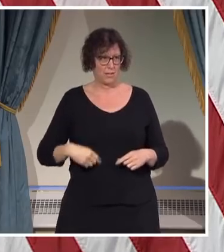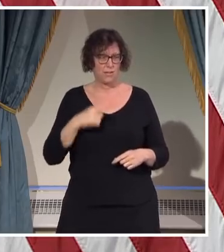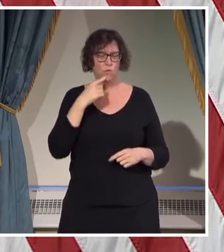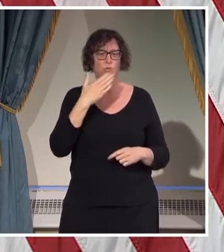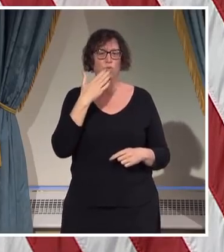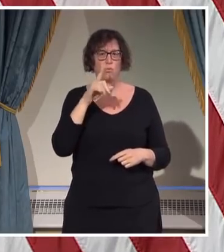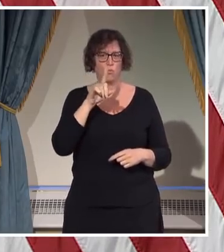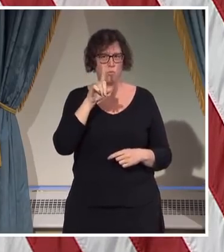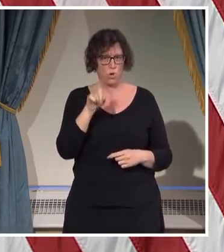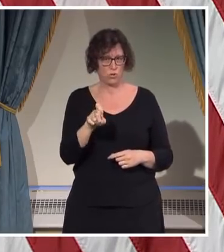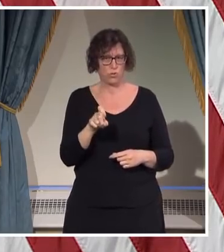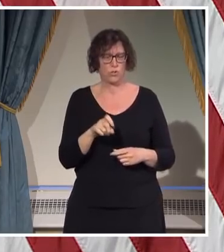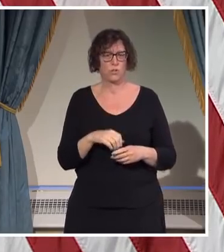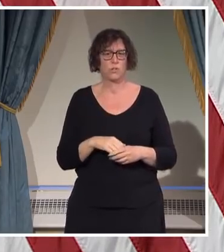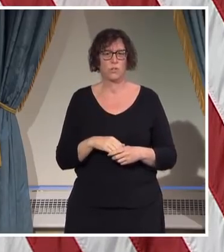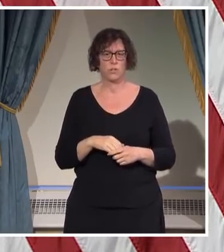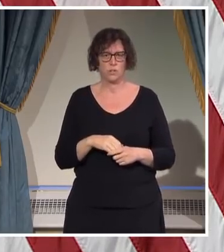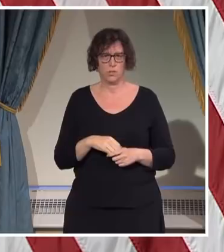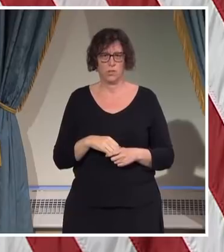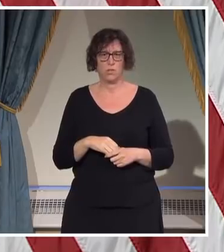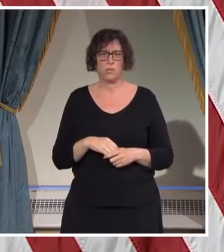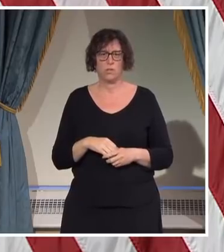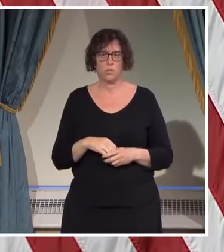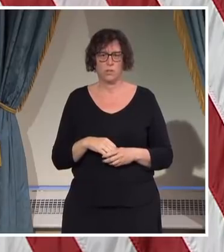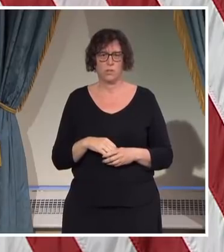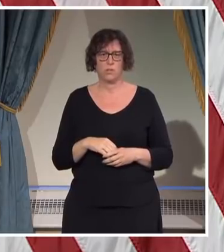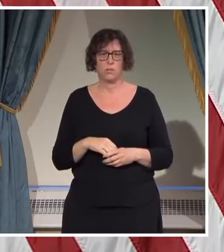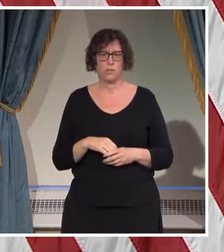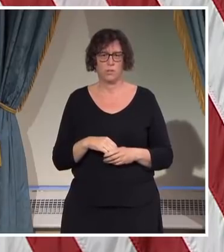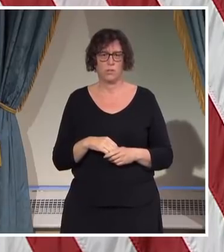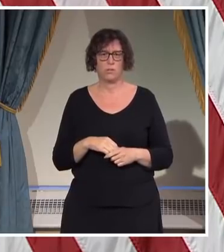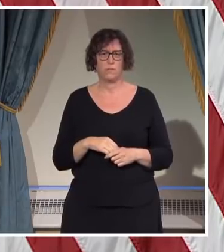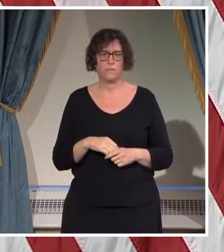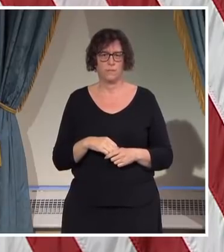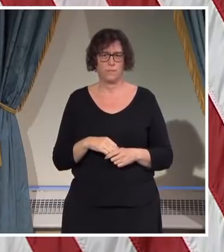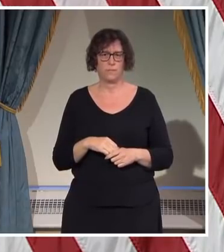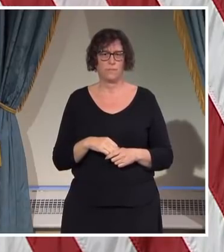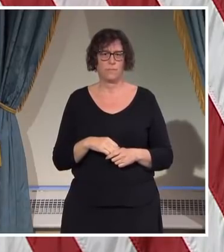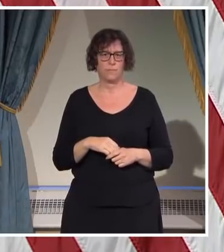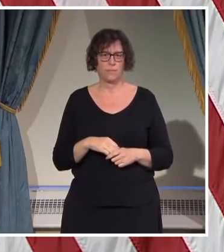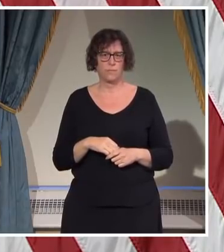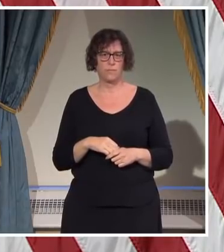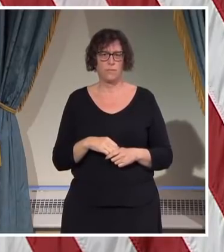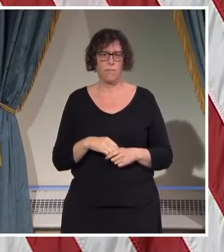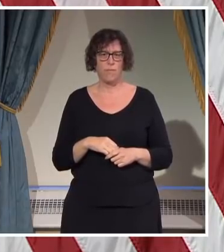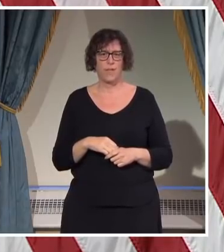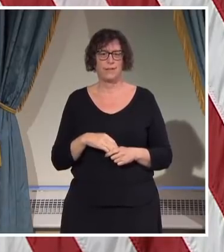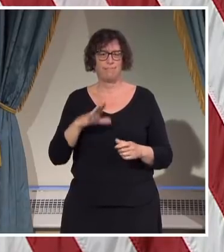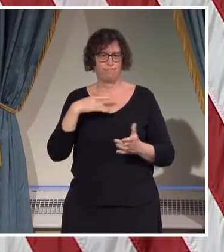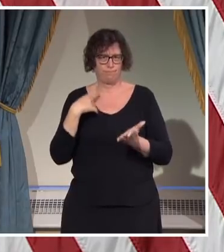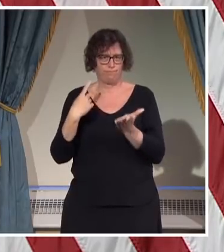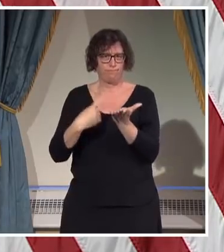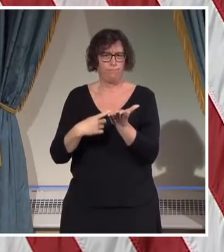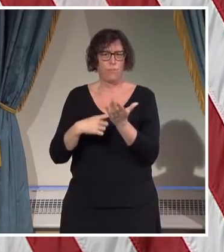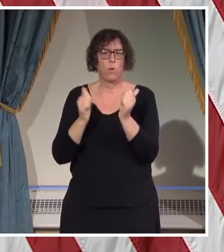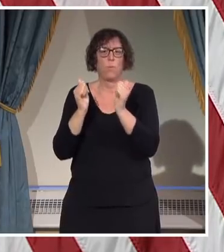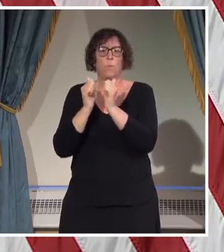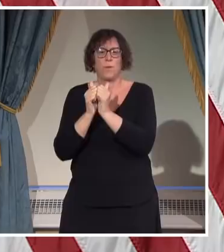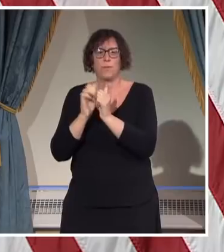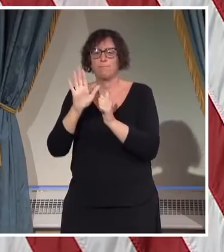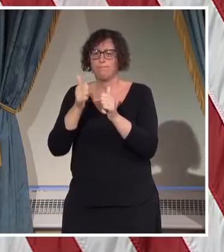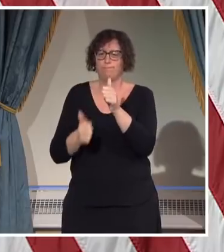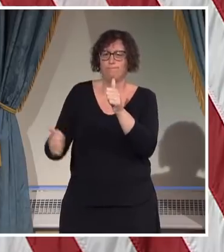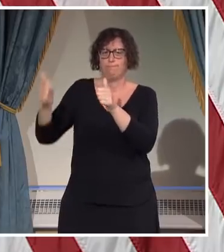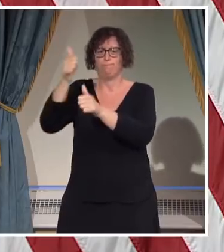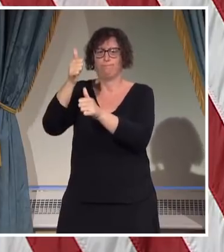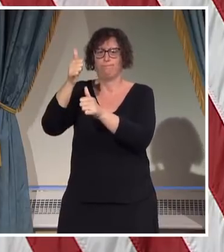until very recently, I checked with Commissioner Nigro only days ago. We were actually